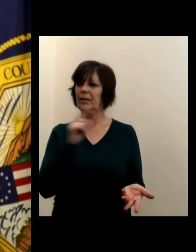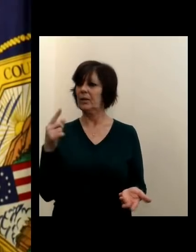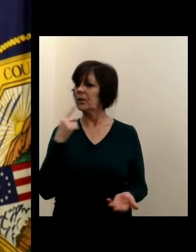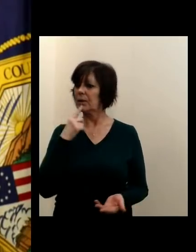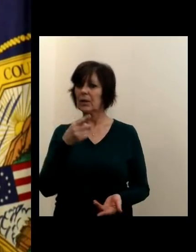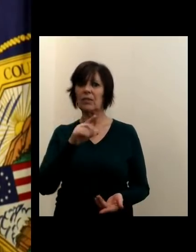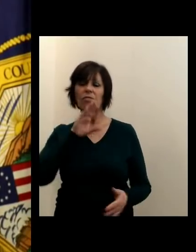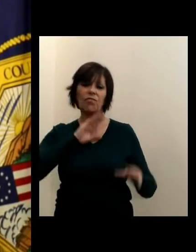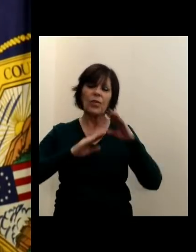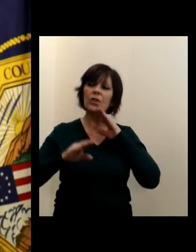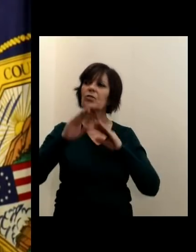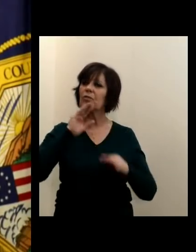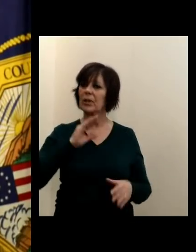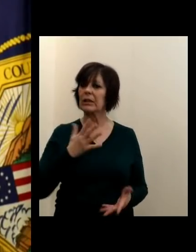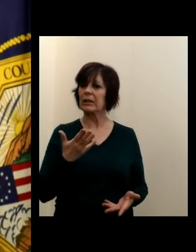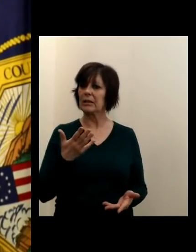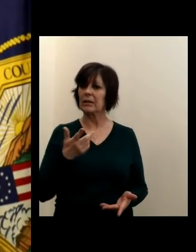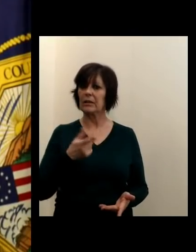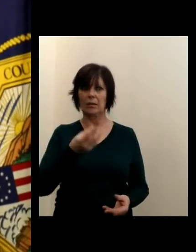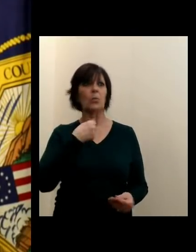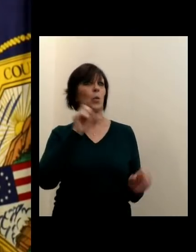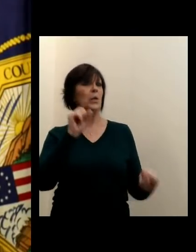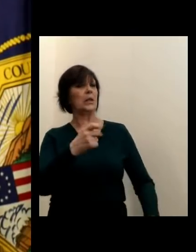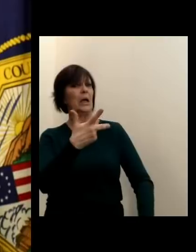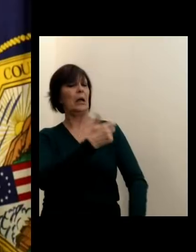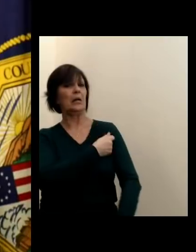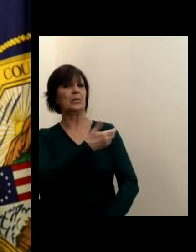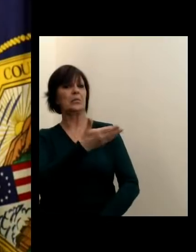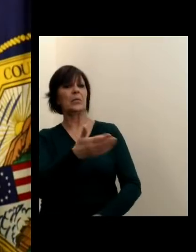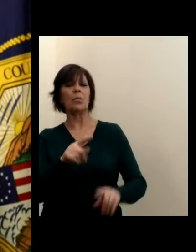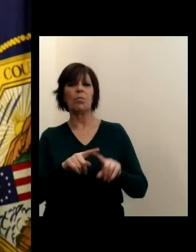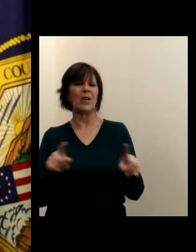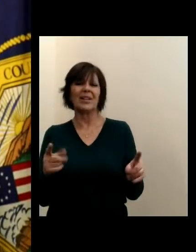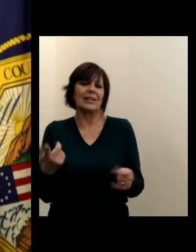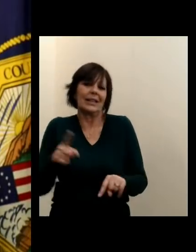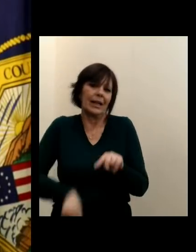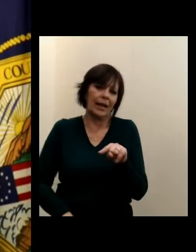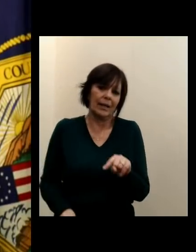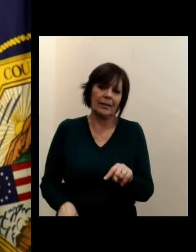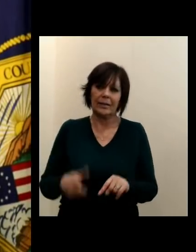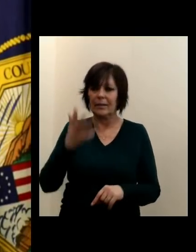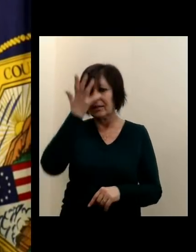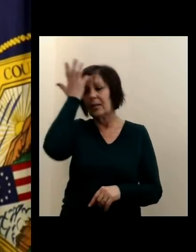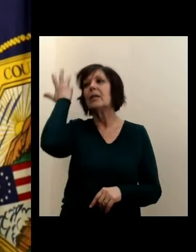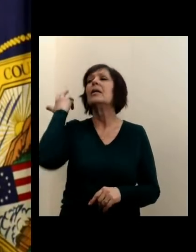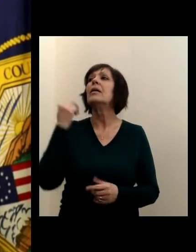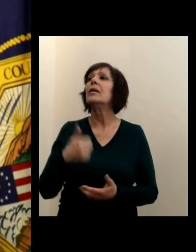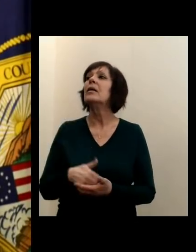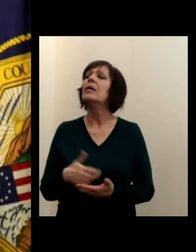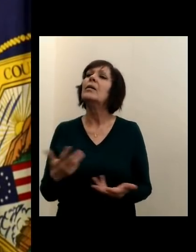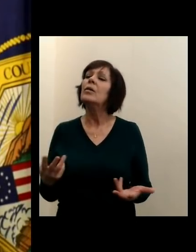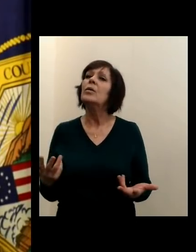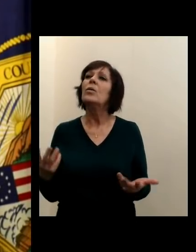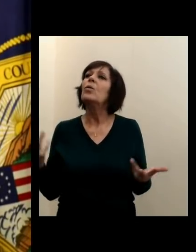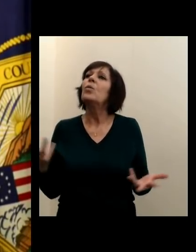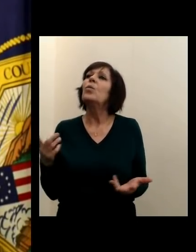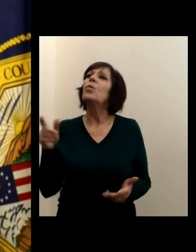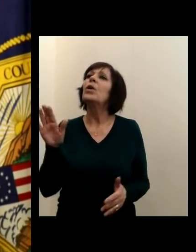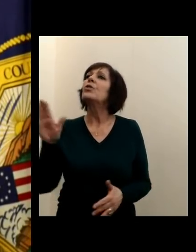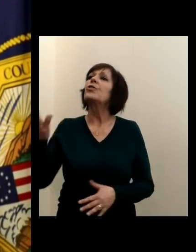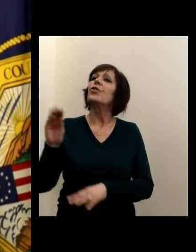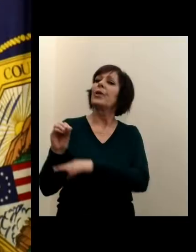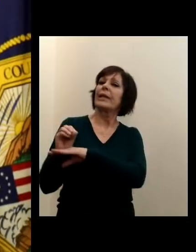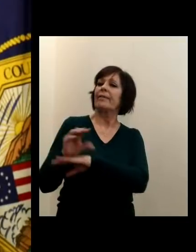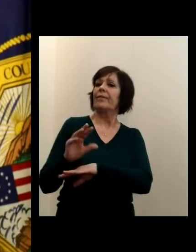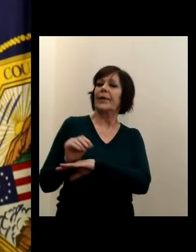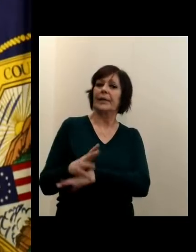very frustrated. They've been told they can get the vaccine, but realistically, they don't seem to be able to. So, what is it you're